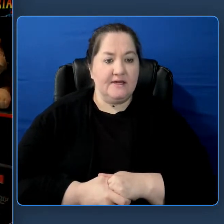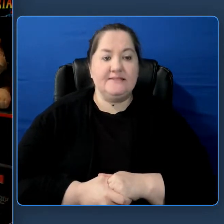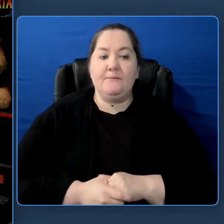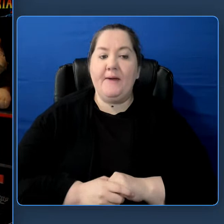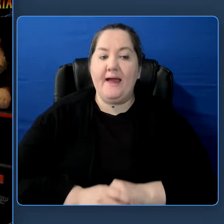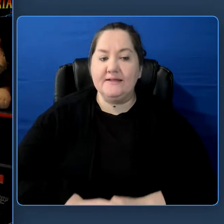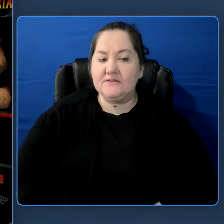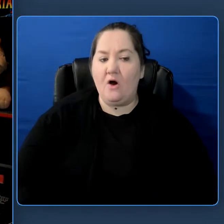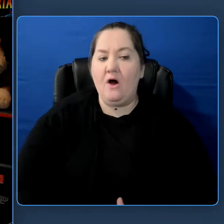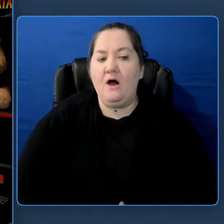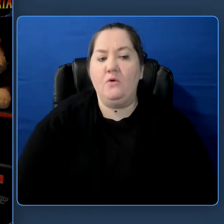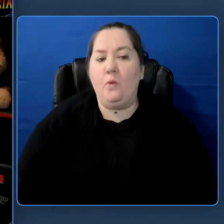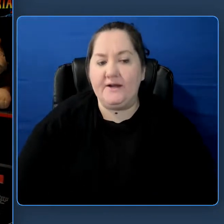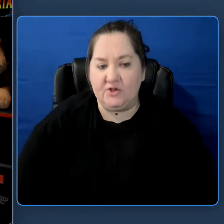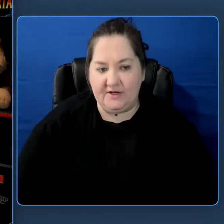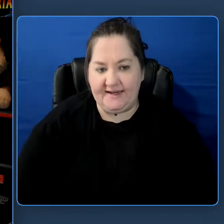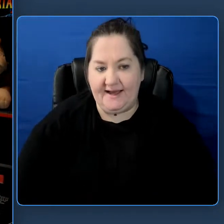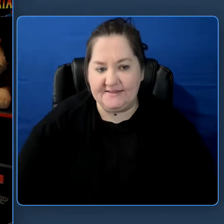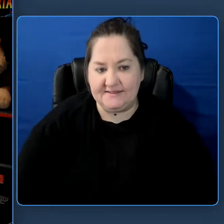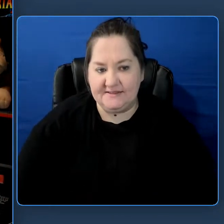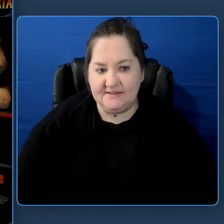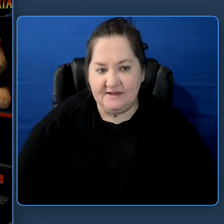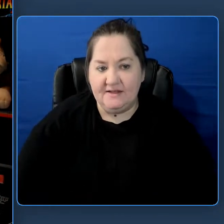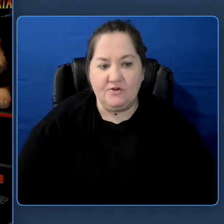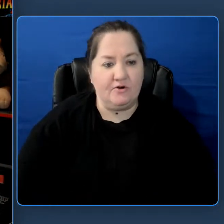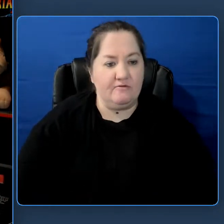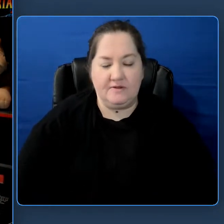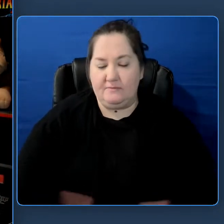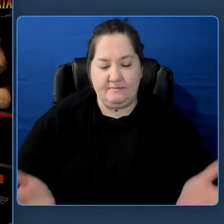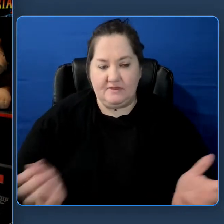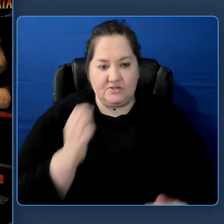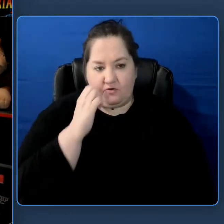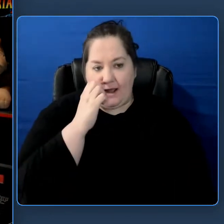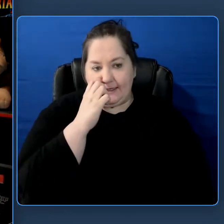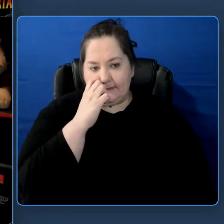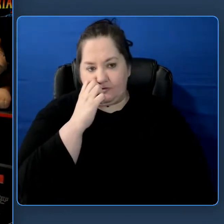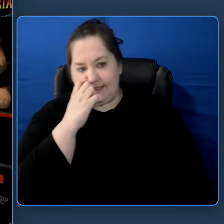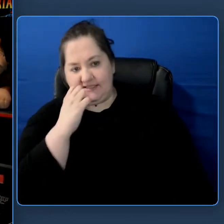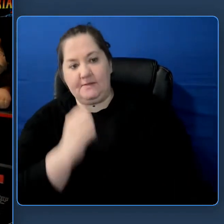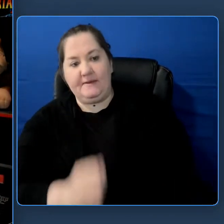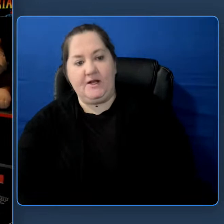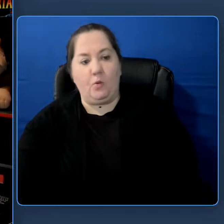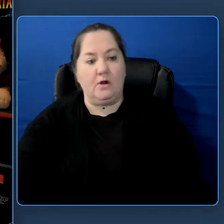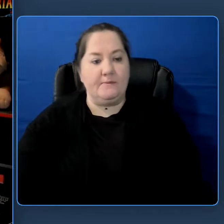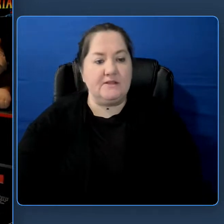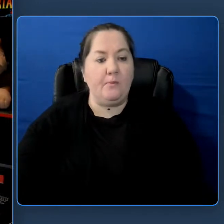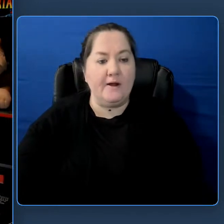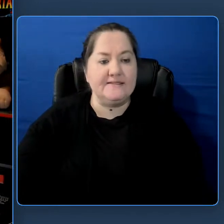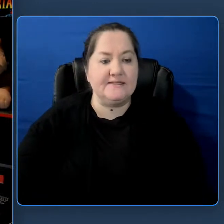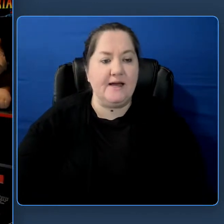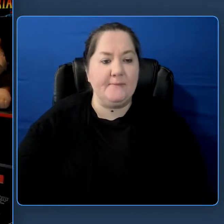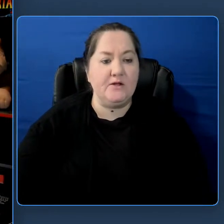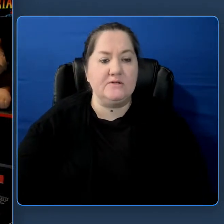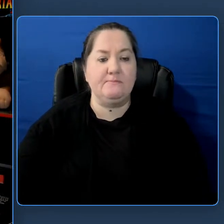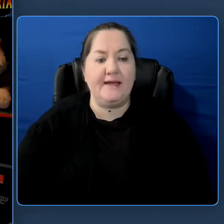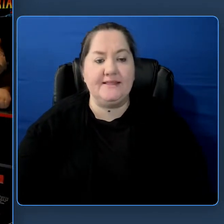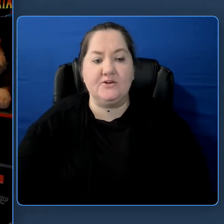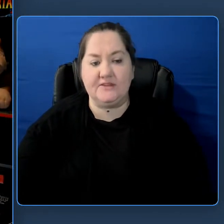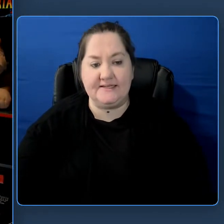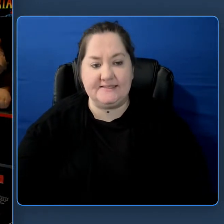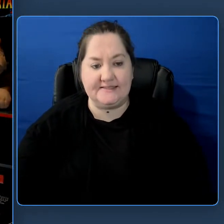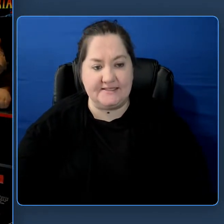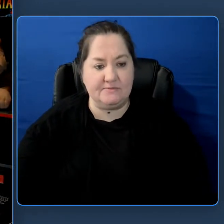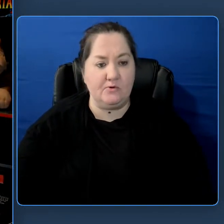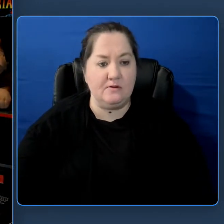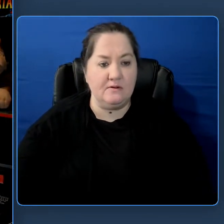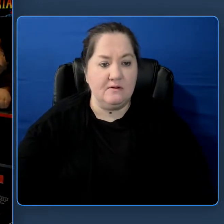Yeah, it depends on what you're looking at. There's a variety of different things in the media world, but the point is the company who is making